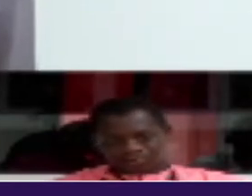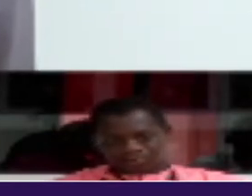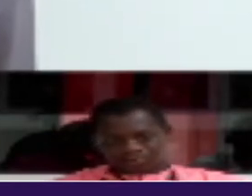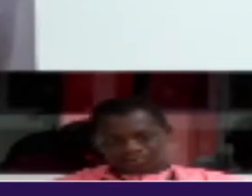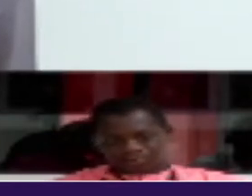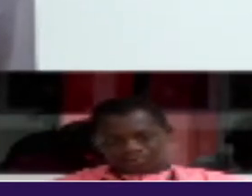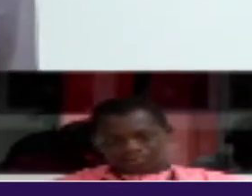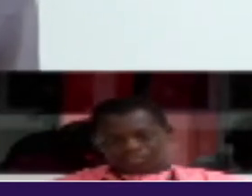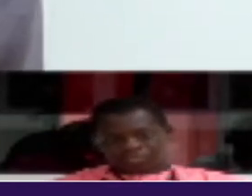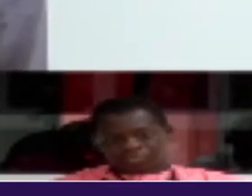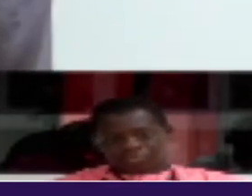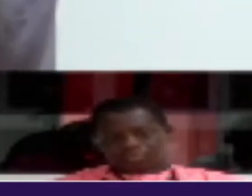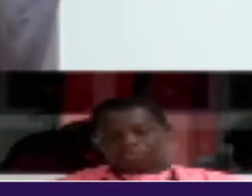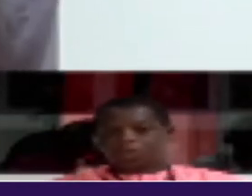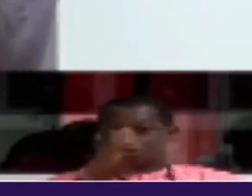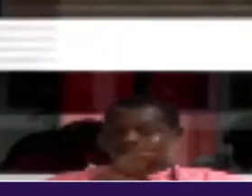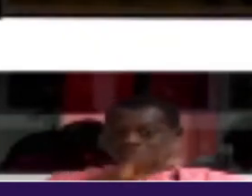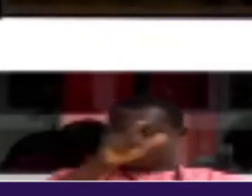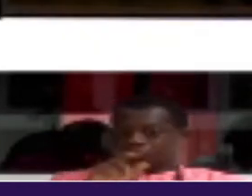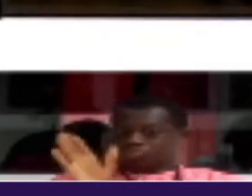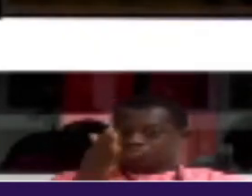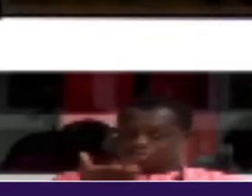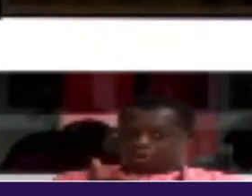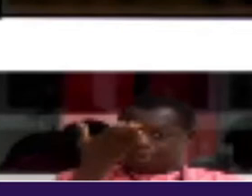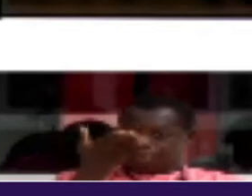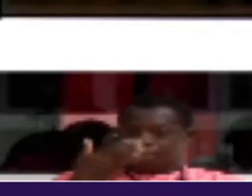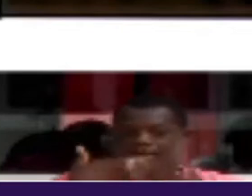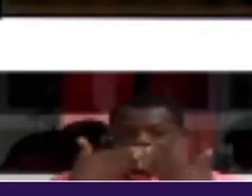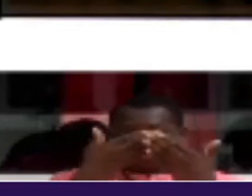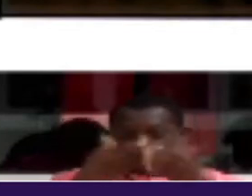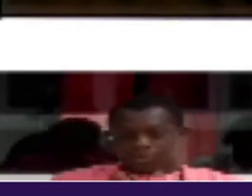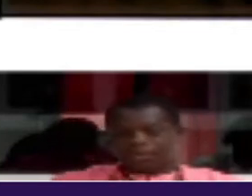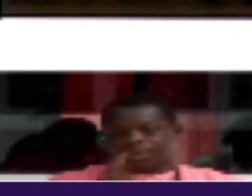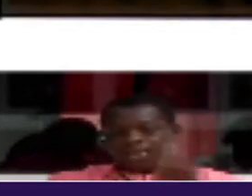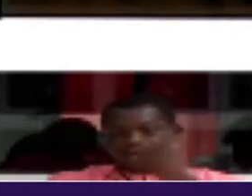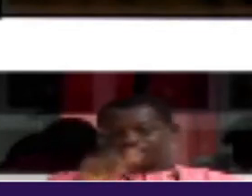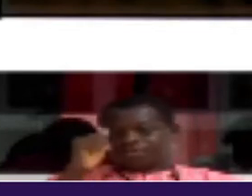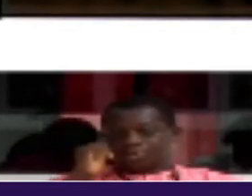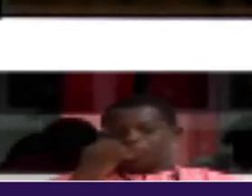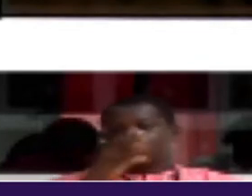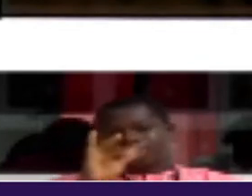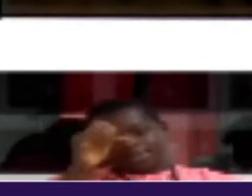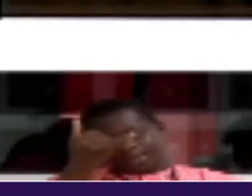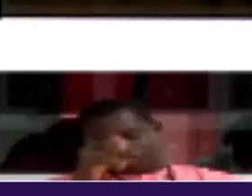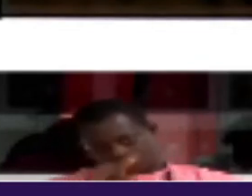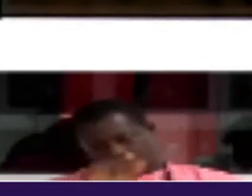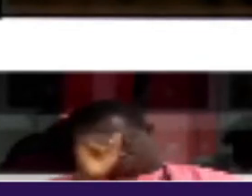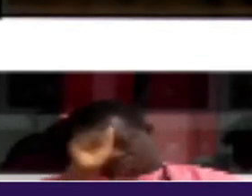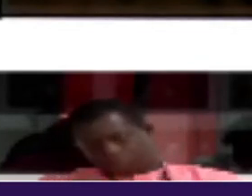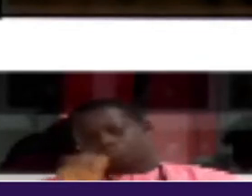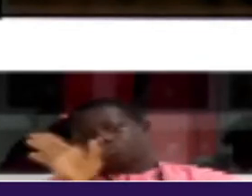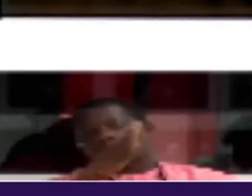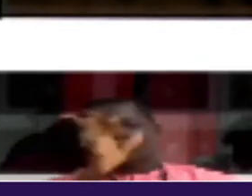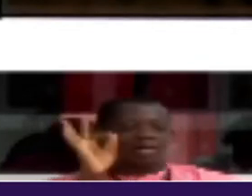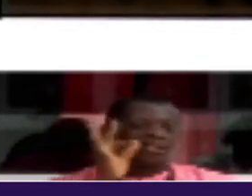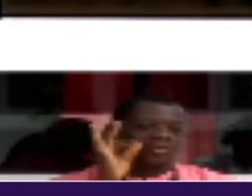the orderly went up, informed him. Then he came back to me and tell me that yes, he said that you can go and answer to